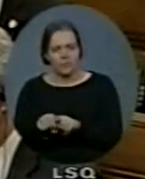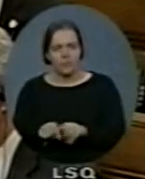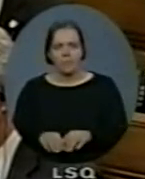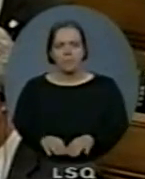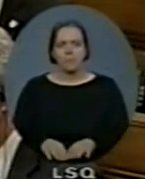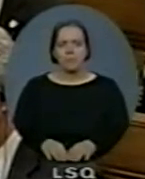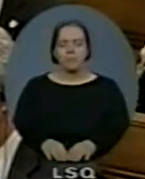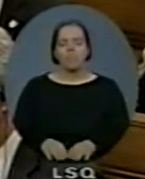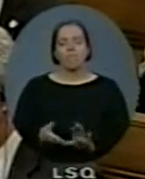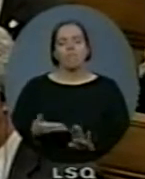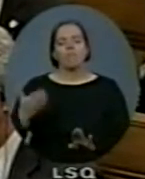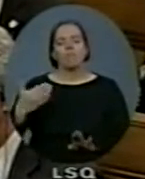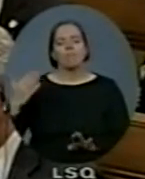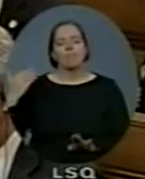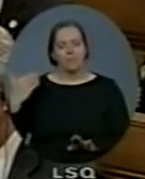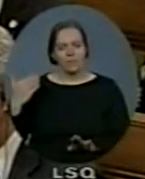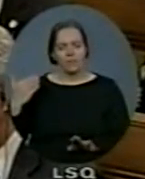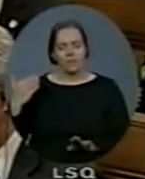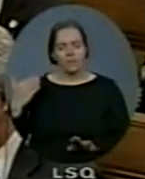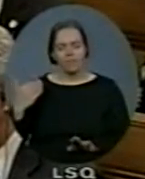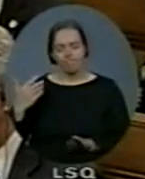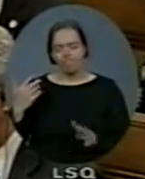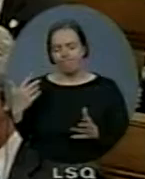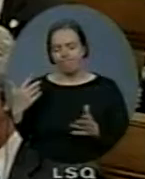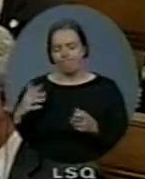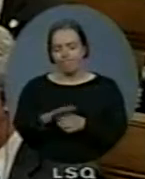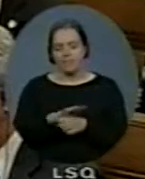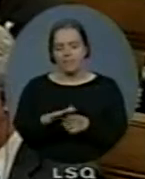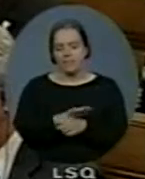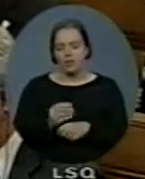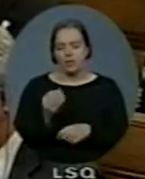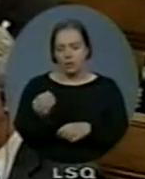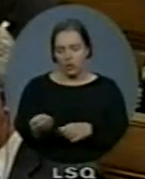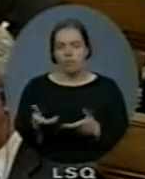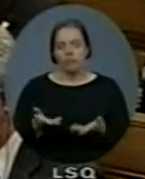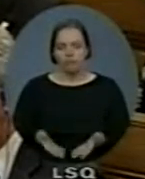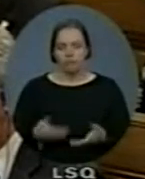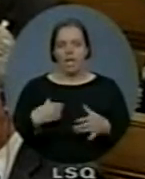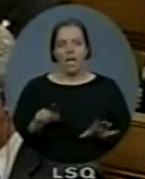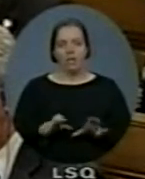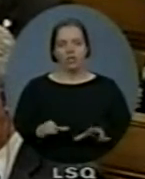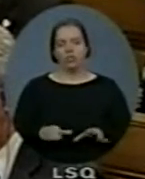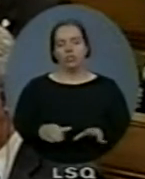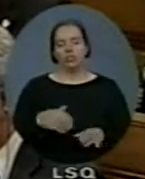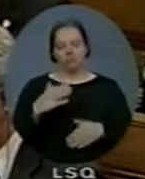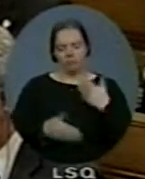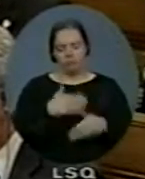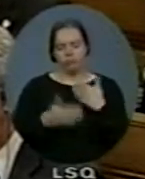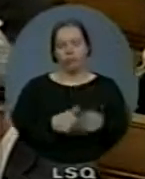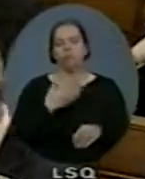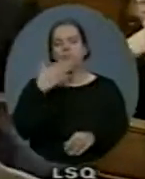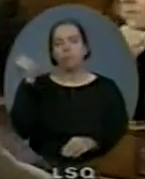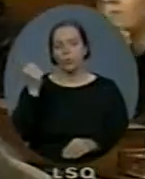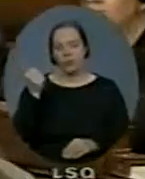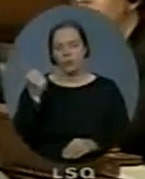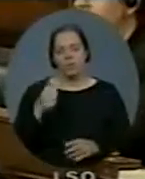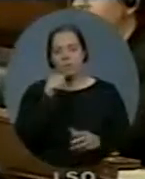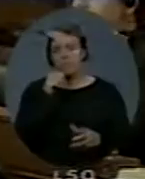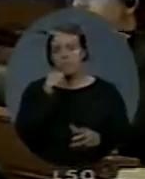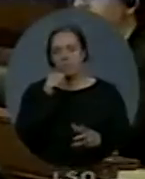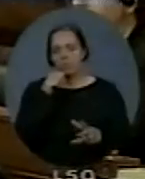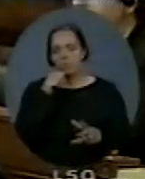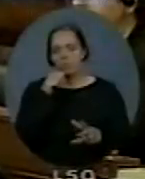we have looked at and we are funding in a more aggressive way, and this particular situation is no exception to that. We're going to continue to work on that, Mr. Speaker. The Honourable